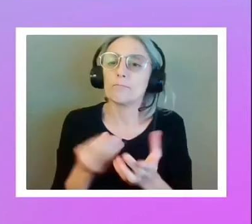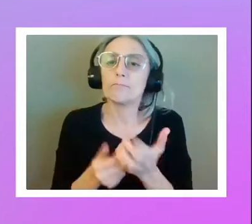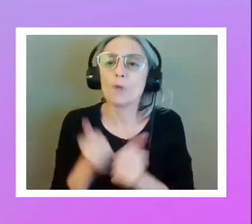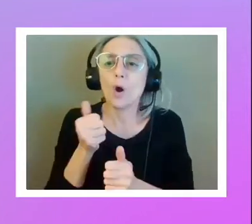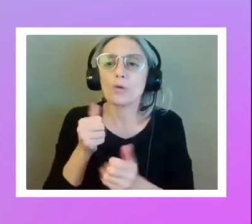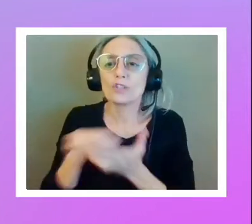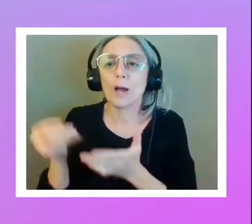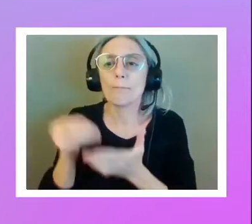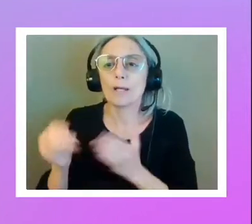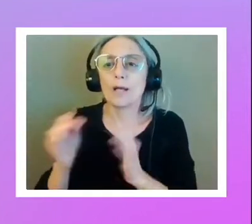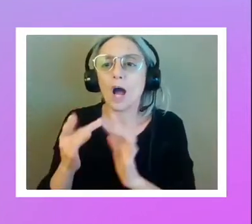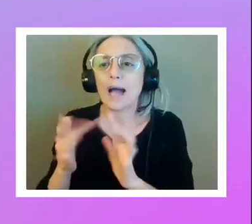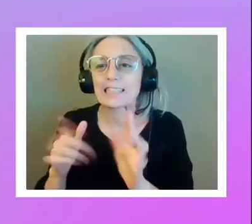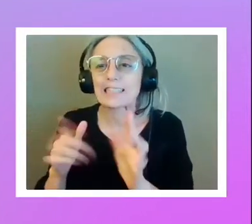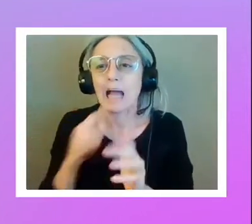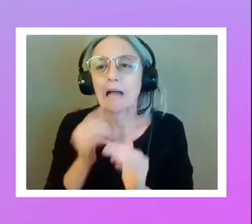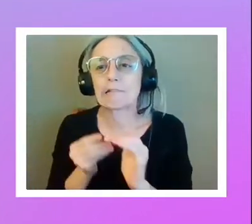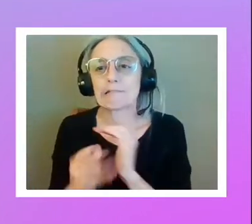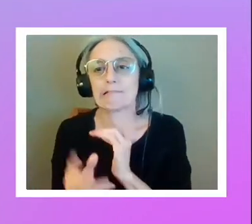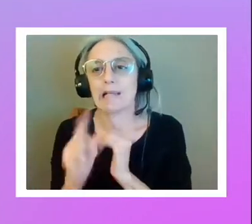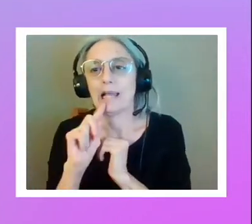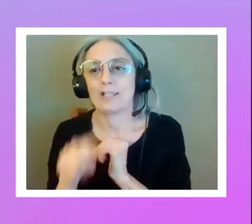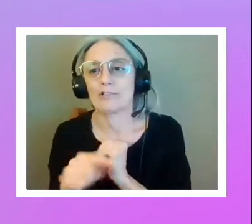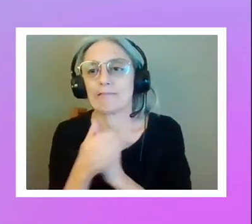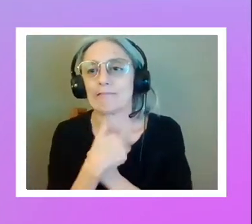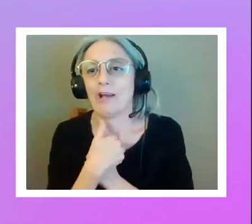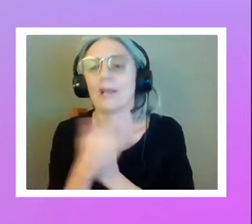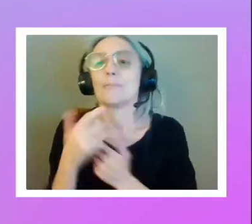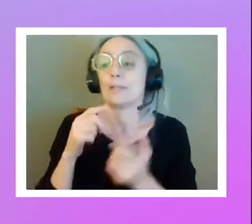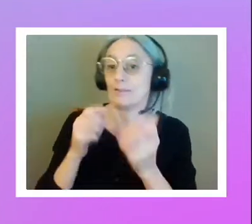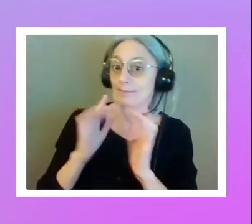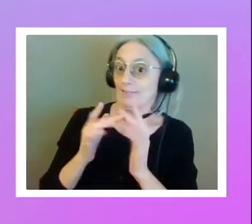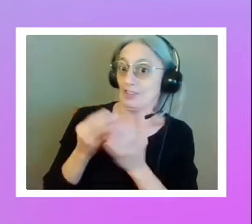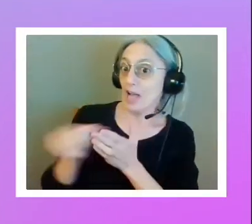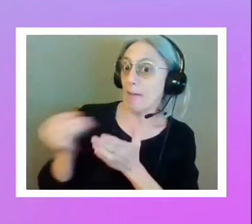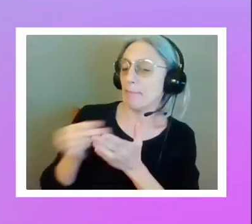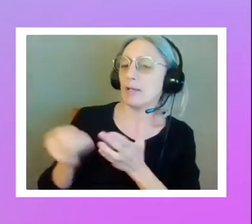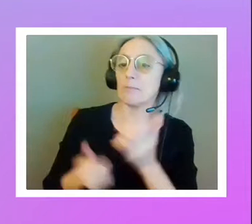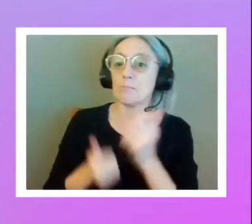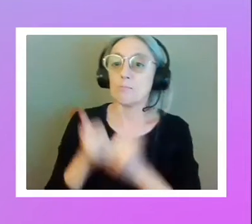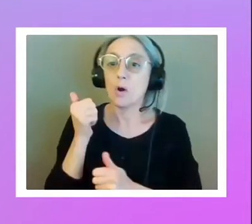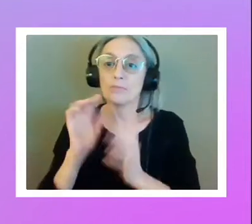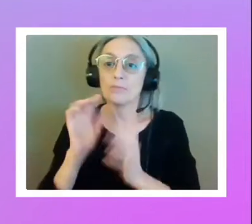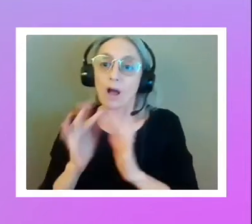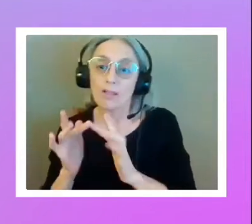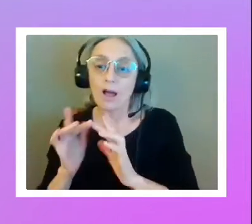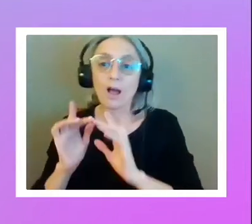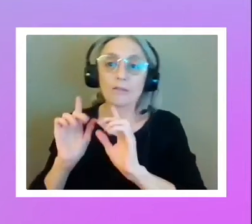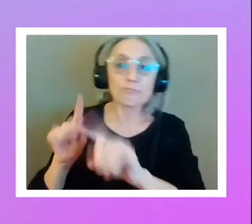away. Sorry. But how did you do most of your shopping?